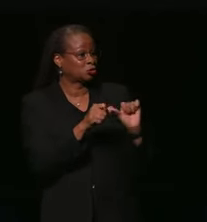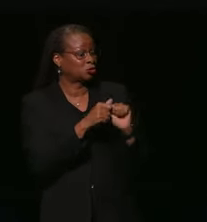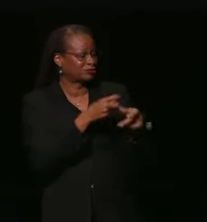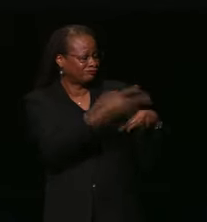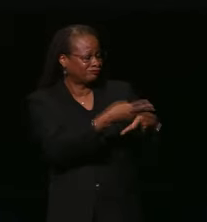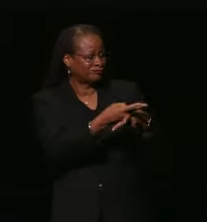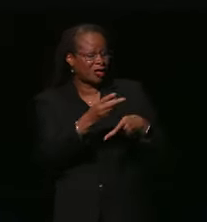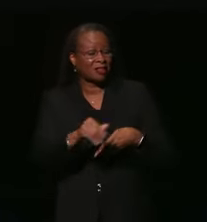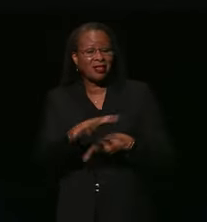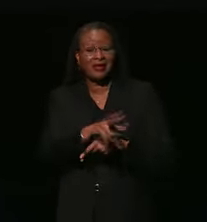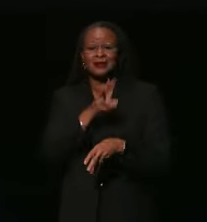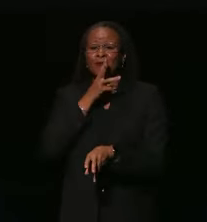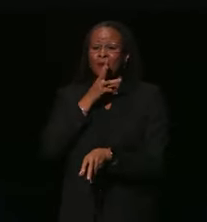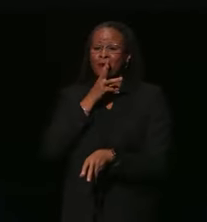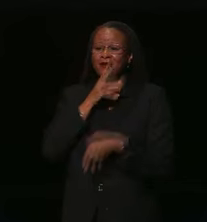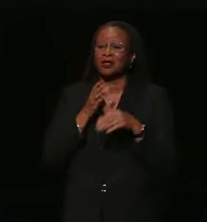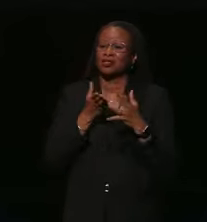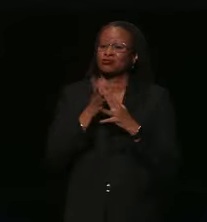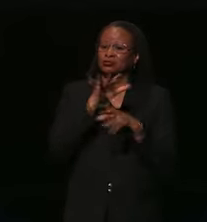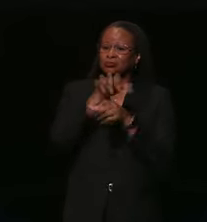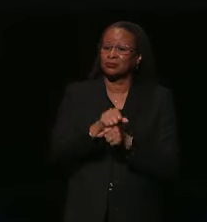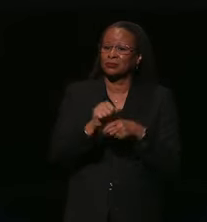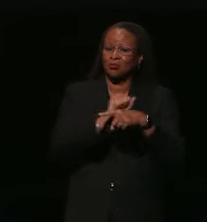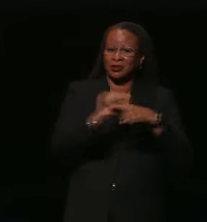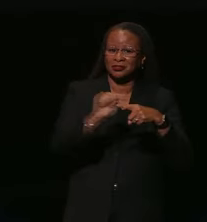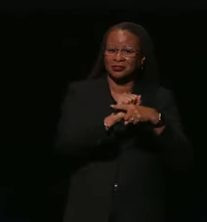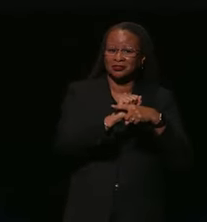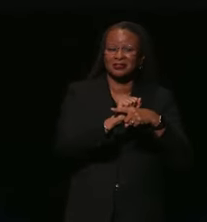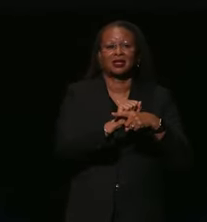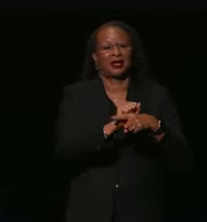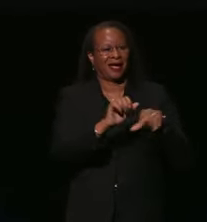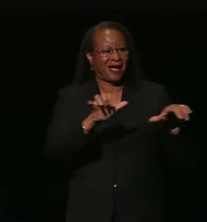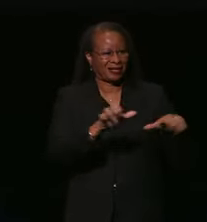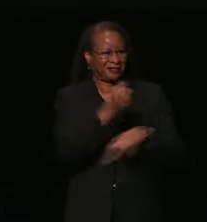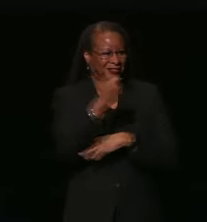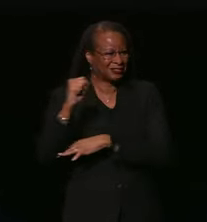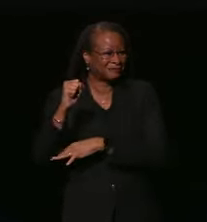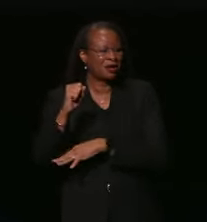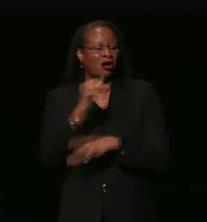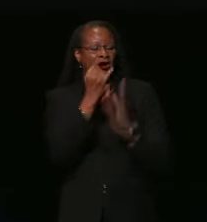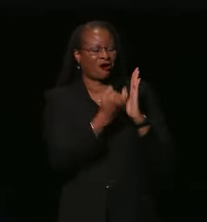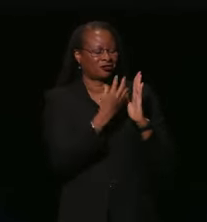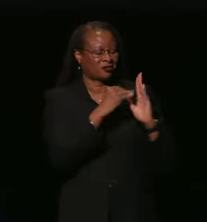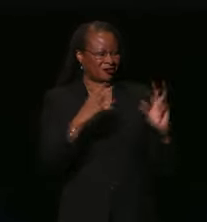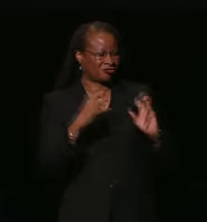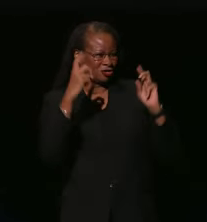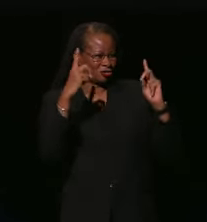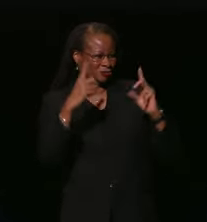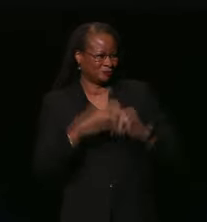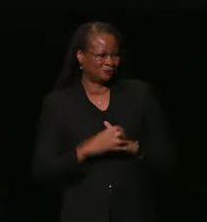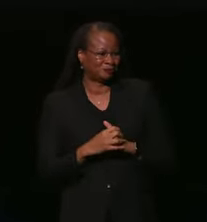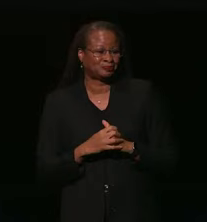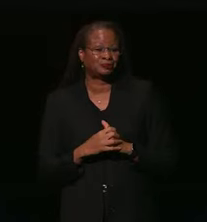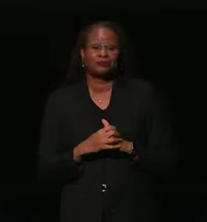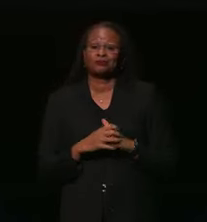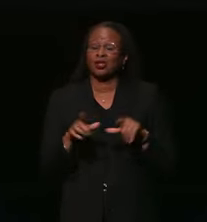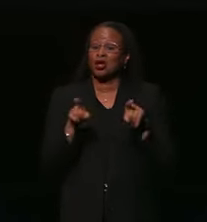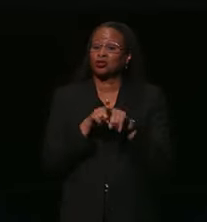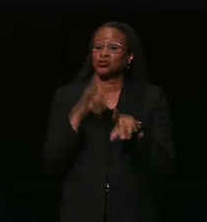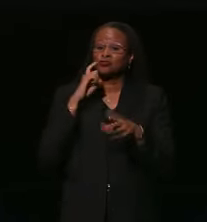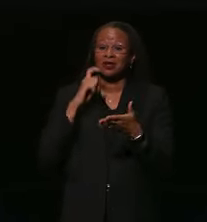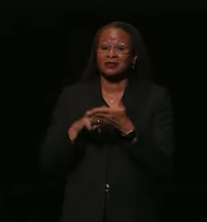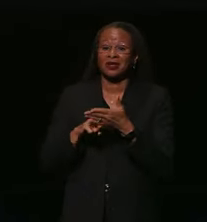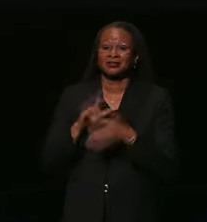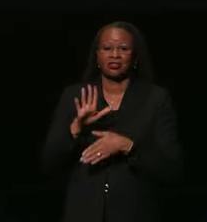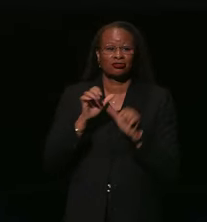this land and water through traditional practice, activism, art, and education. We also